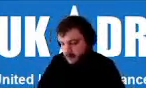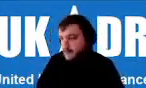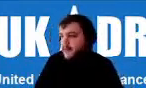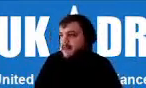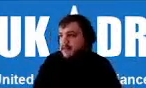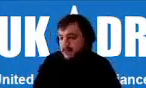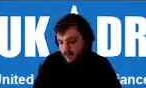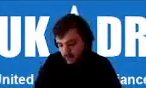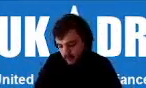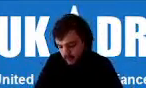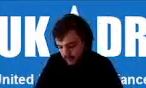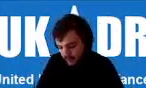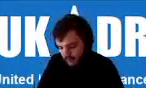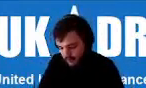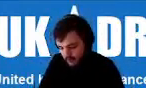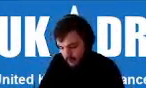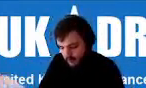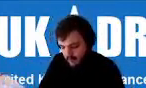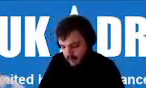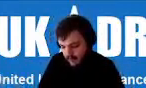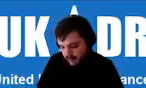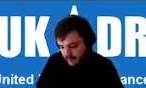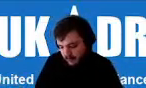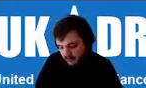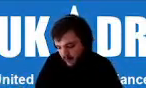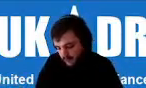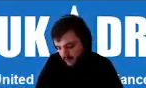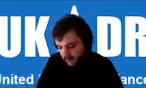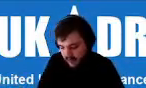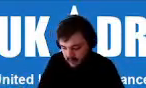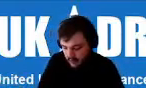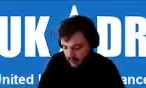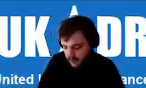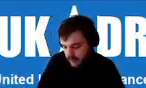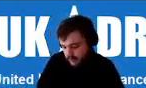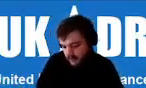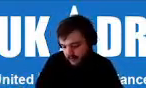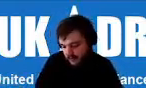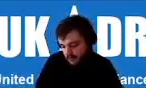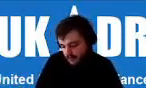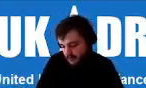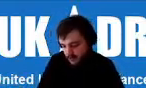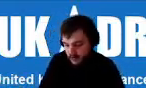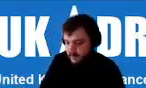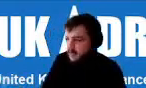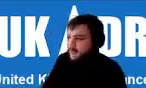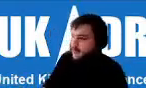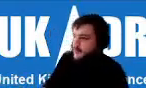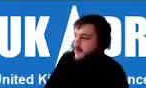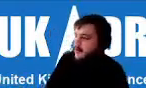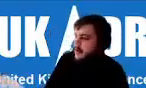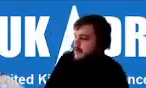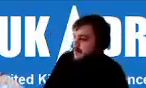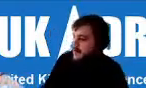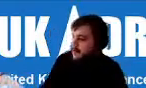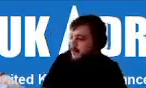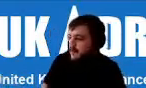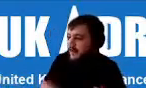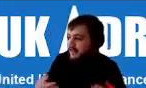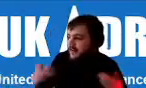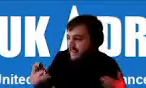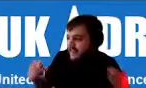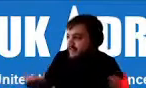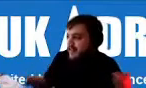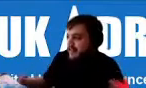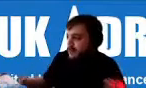risk facing us in the 21st century? In terms of technology, environment, geopolitics, or political health, because it feels